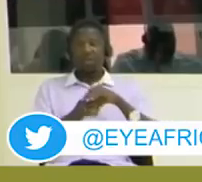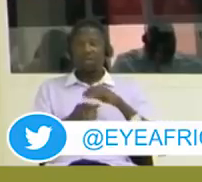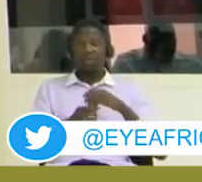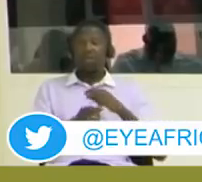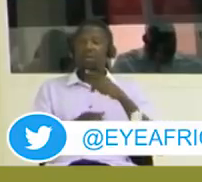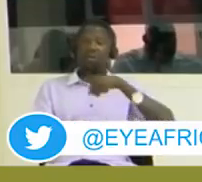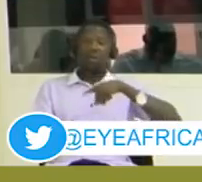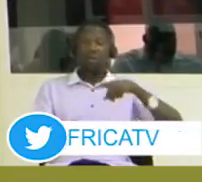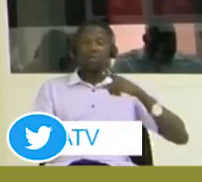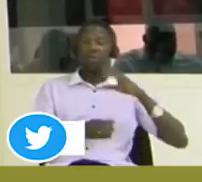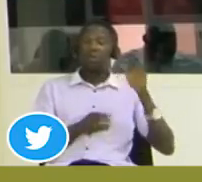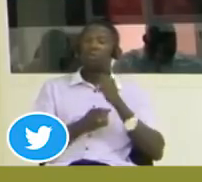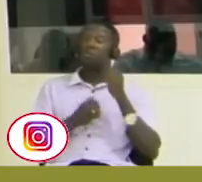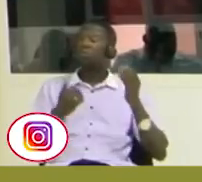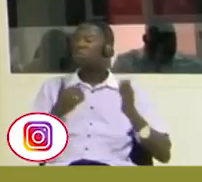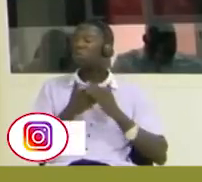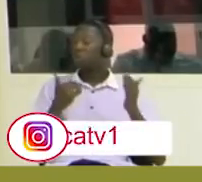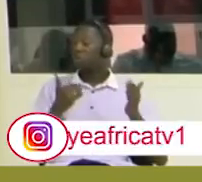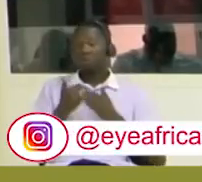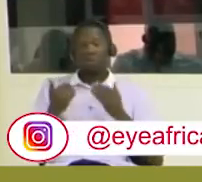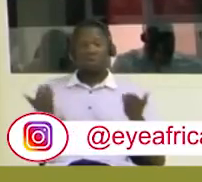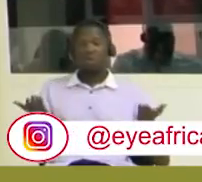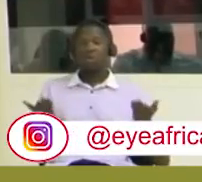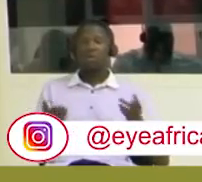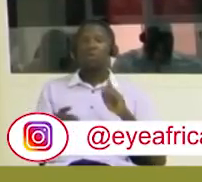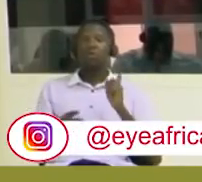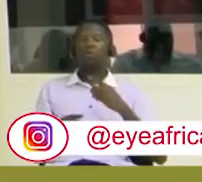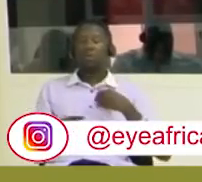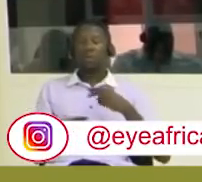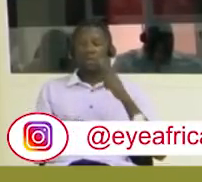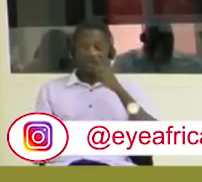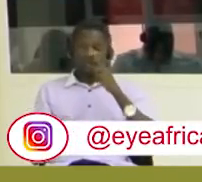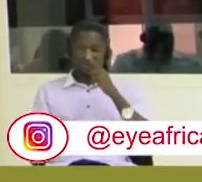PPP. What I am trying to say is that